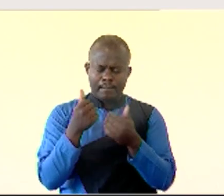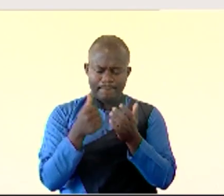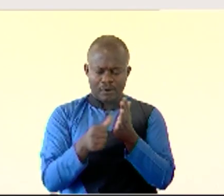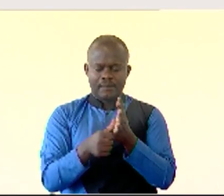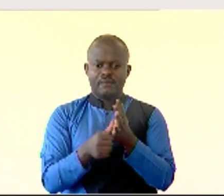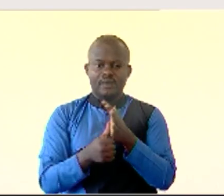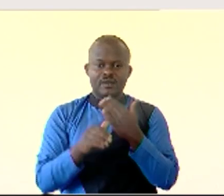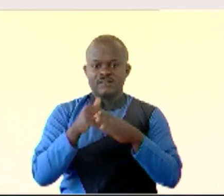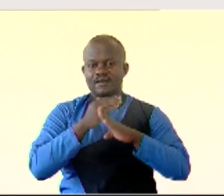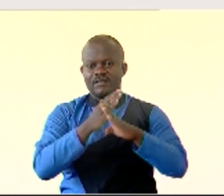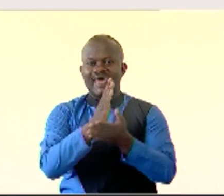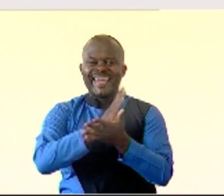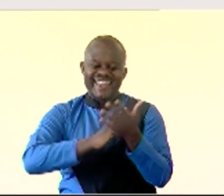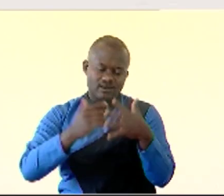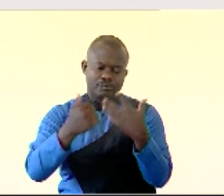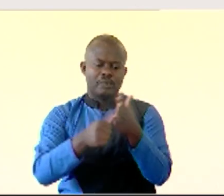of defending any invasion